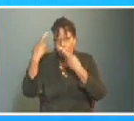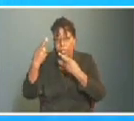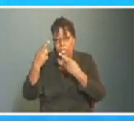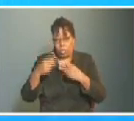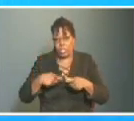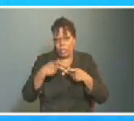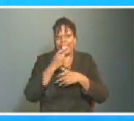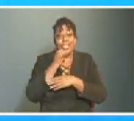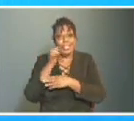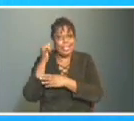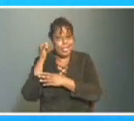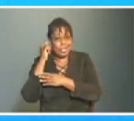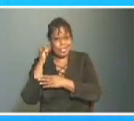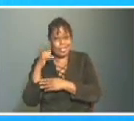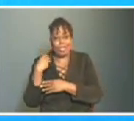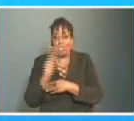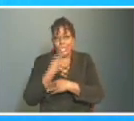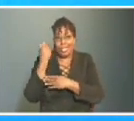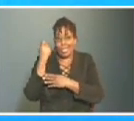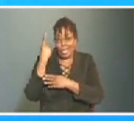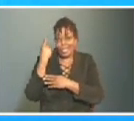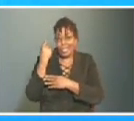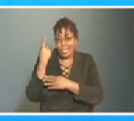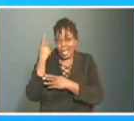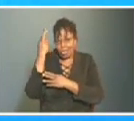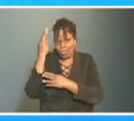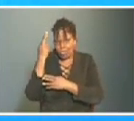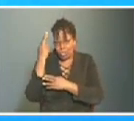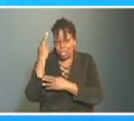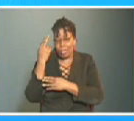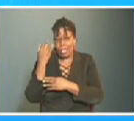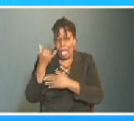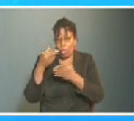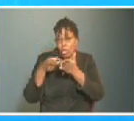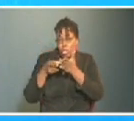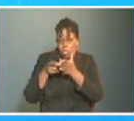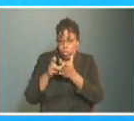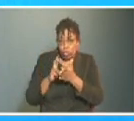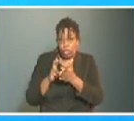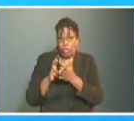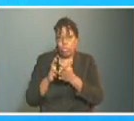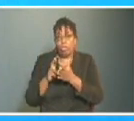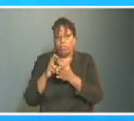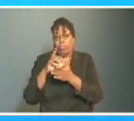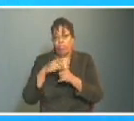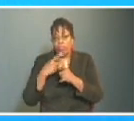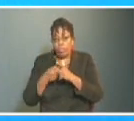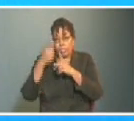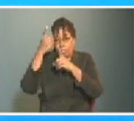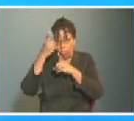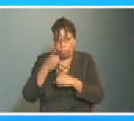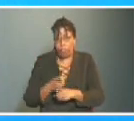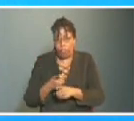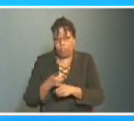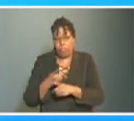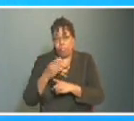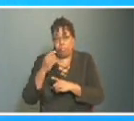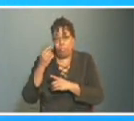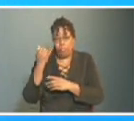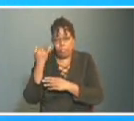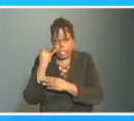yesterday, and we understand the context for it, we will review it and determine whether or not it would be applicable for